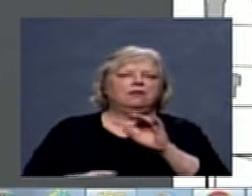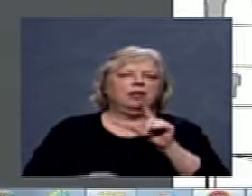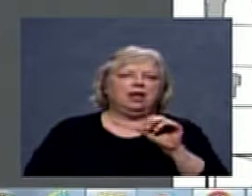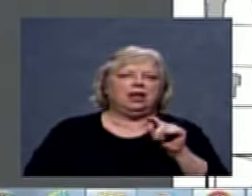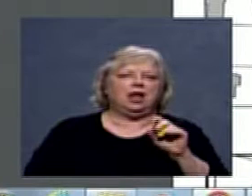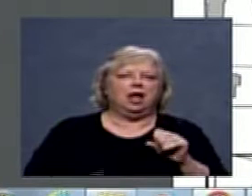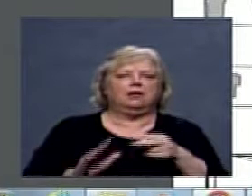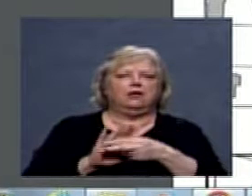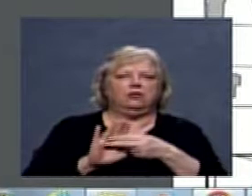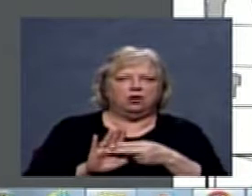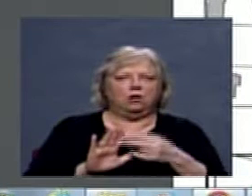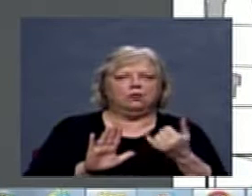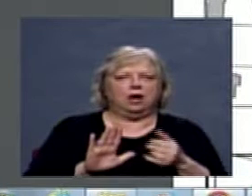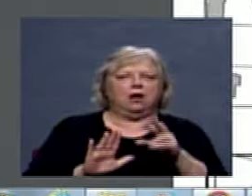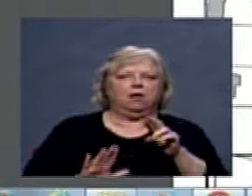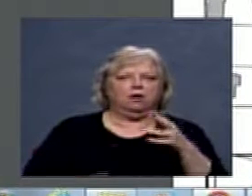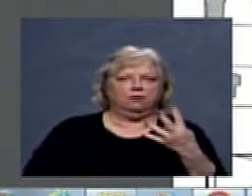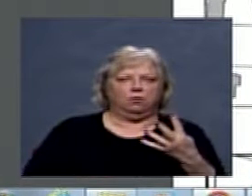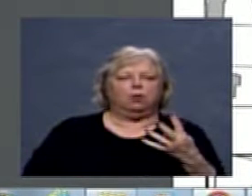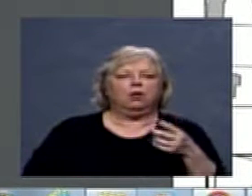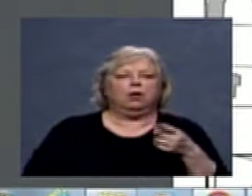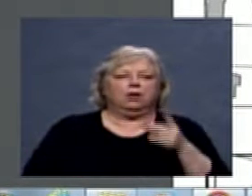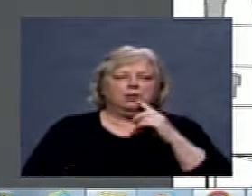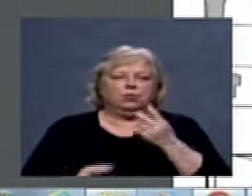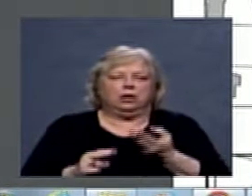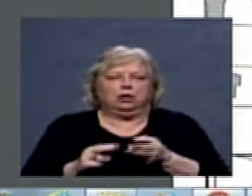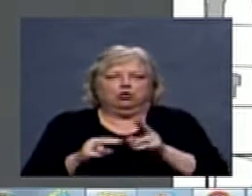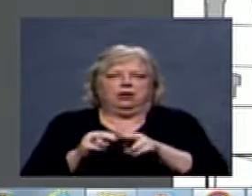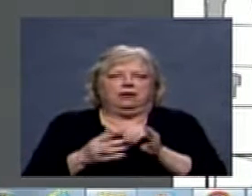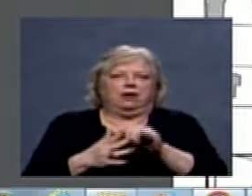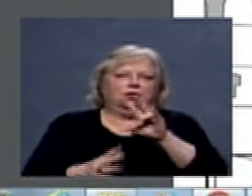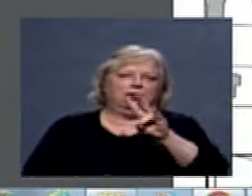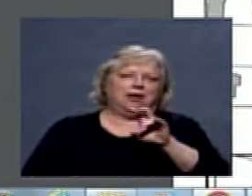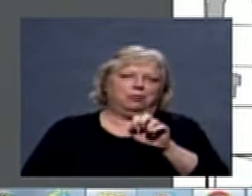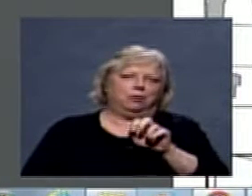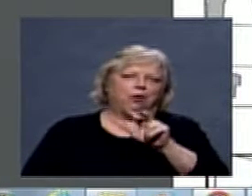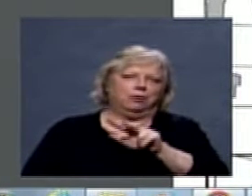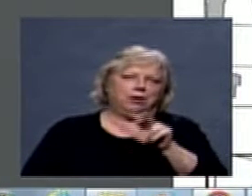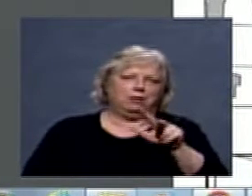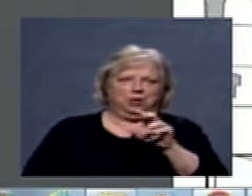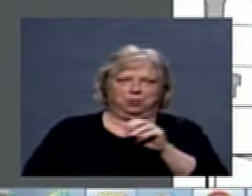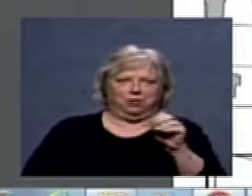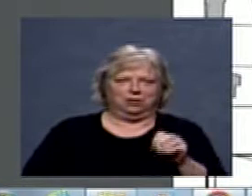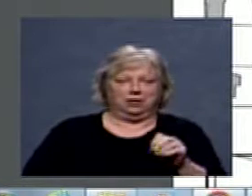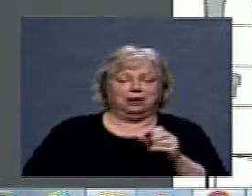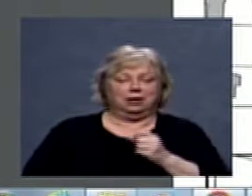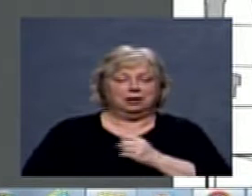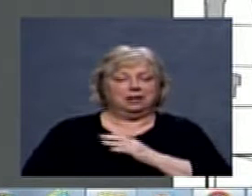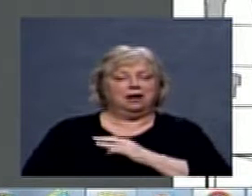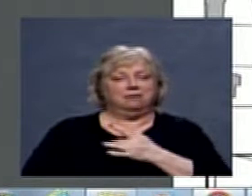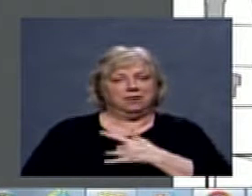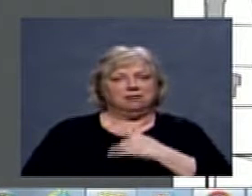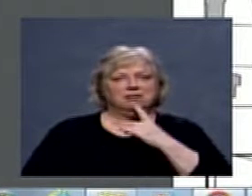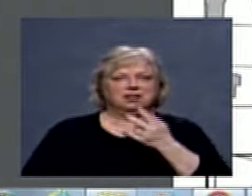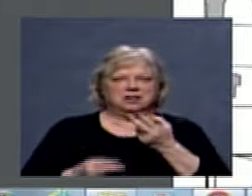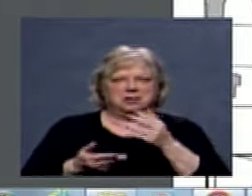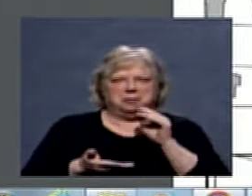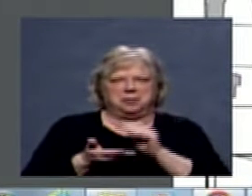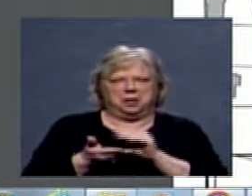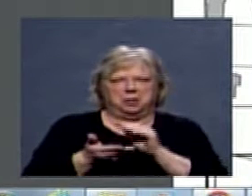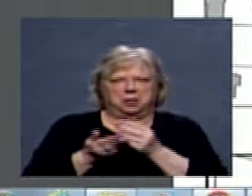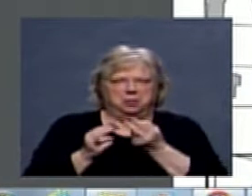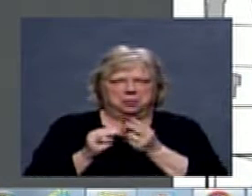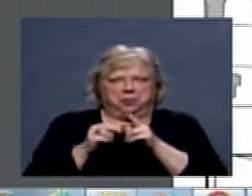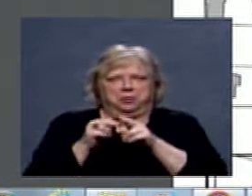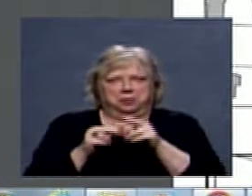which are zoned R4. This proposal would raise that to 7.33%. Staff feels this is a very minimal percentage